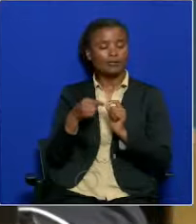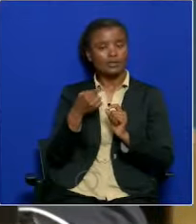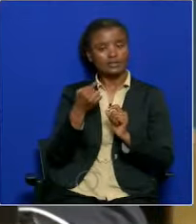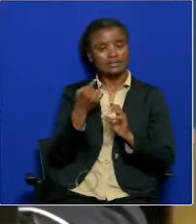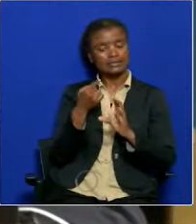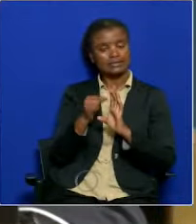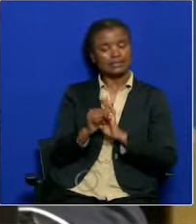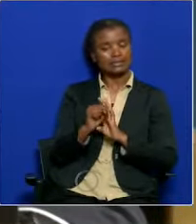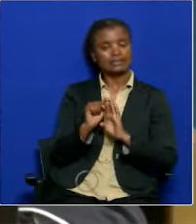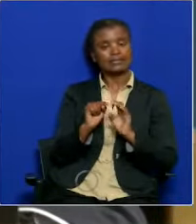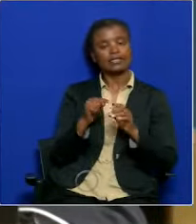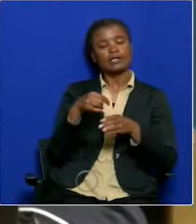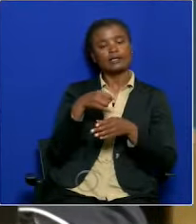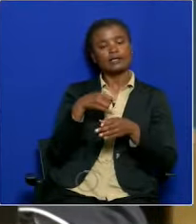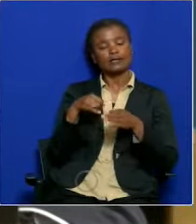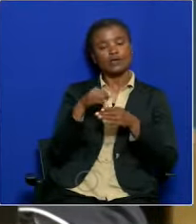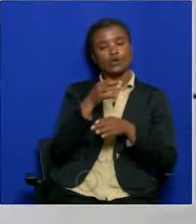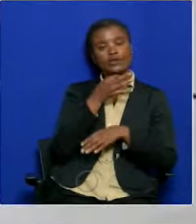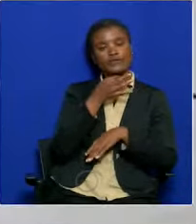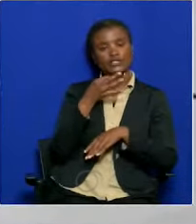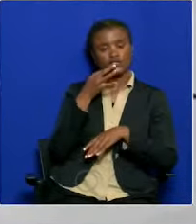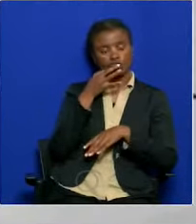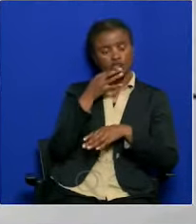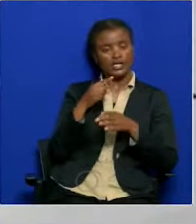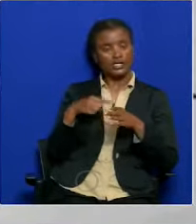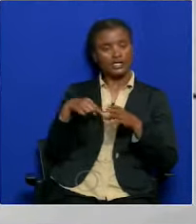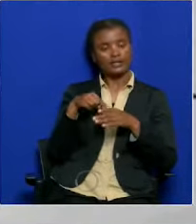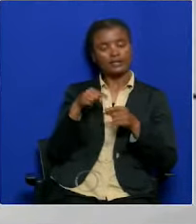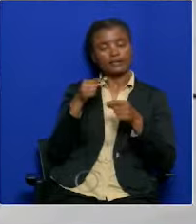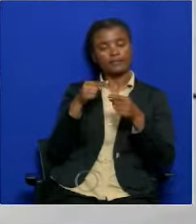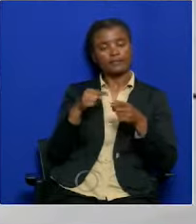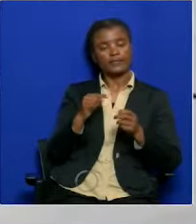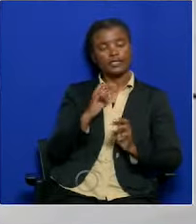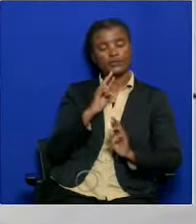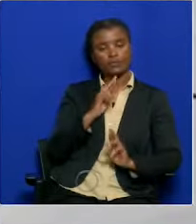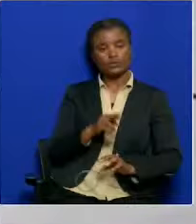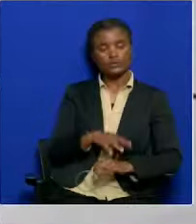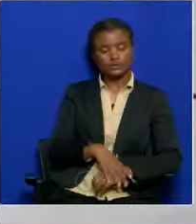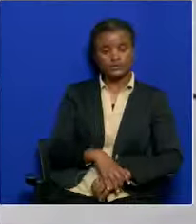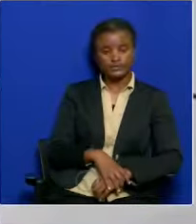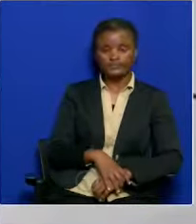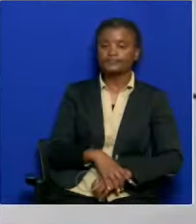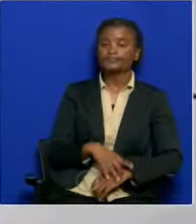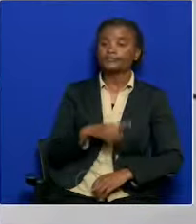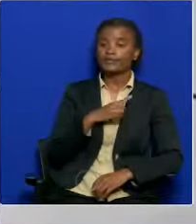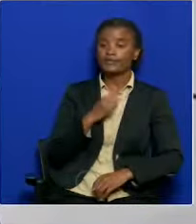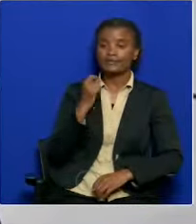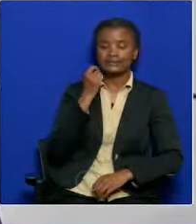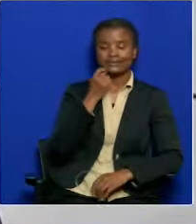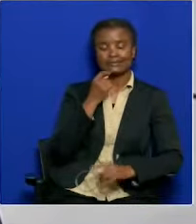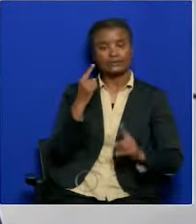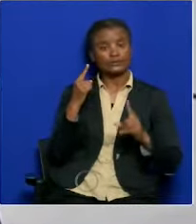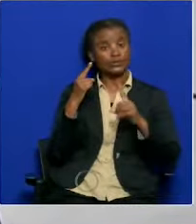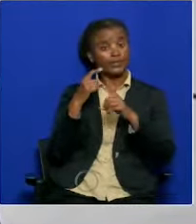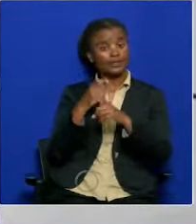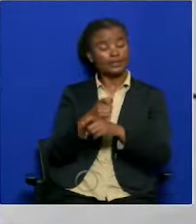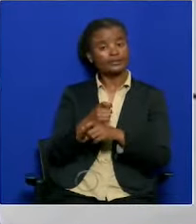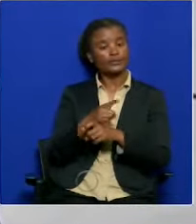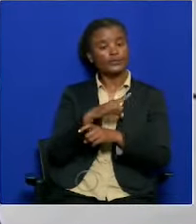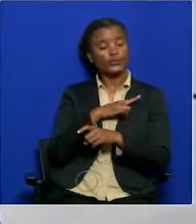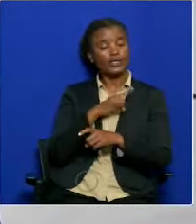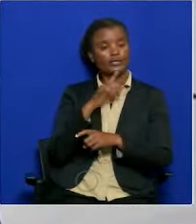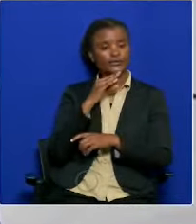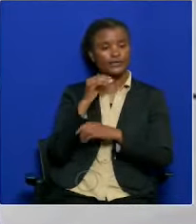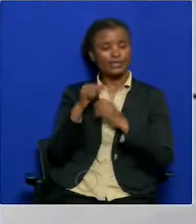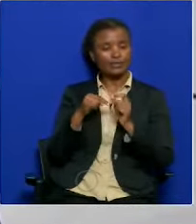report? yes, that is why I'm saying it's tricky because we're talking about this, I think only of this. We might